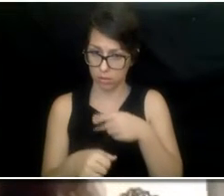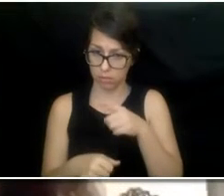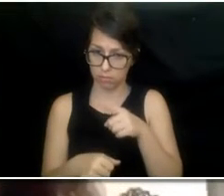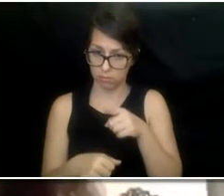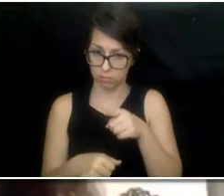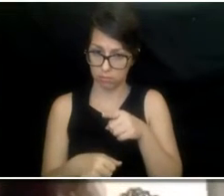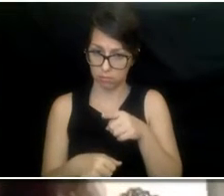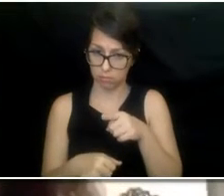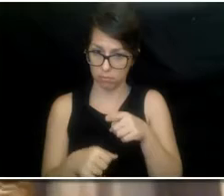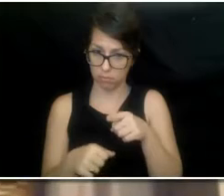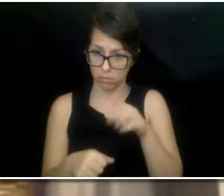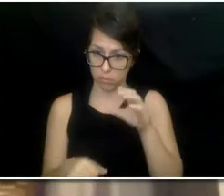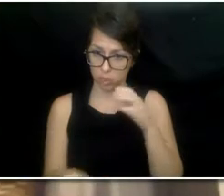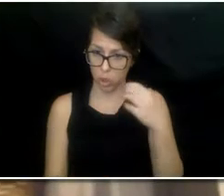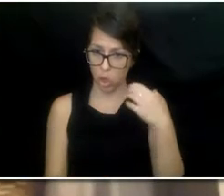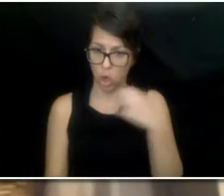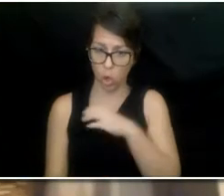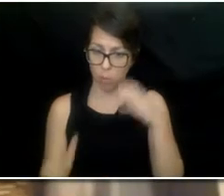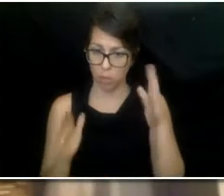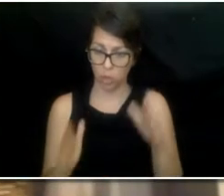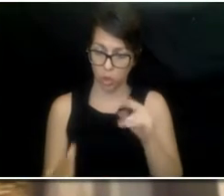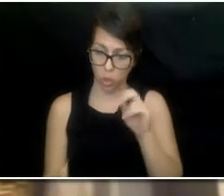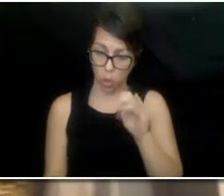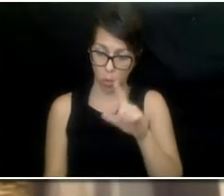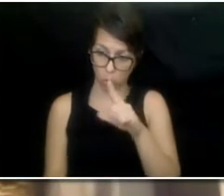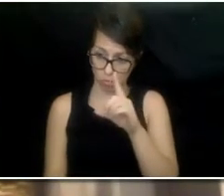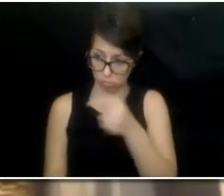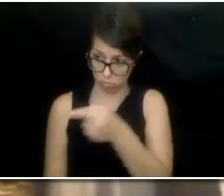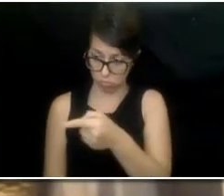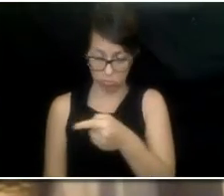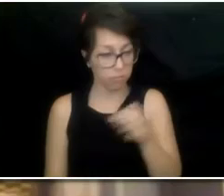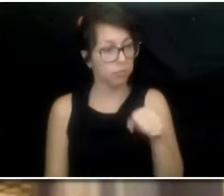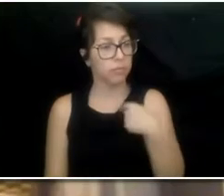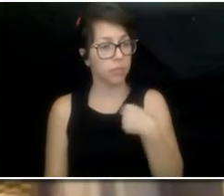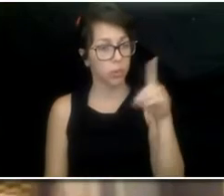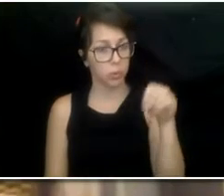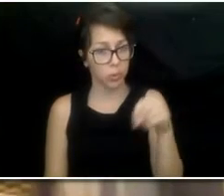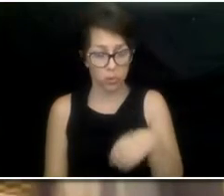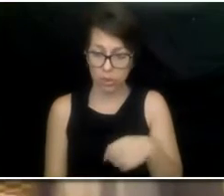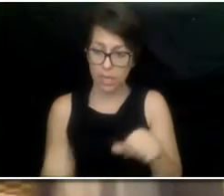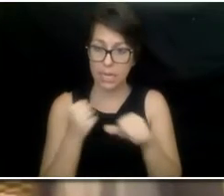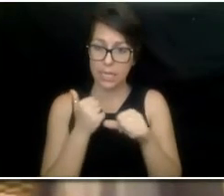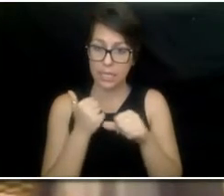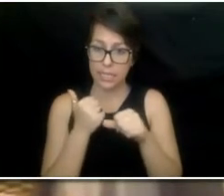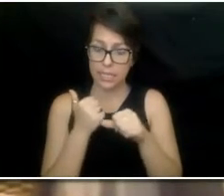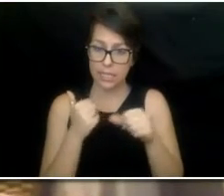can deputy chief White from the NYPD Kathleen